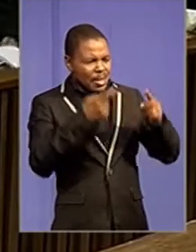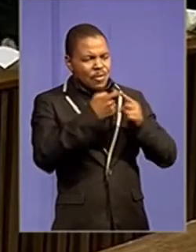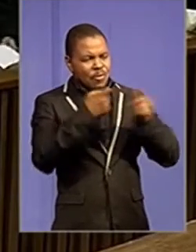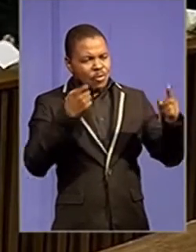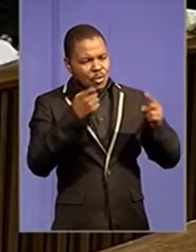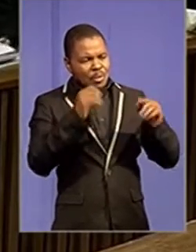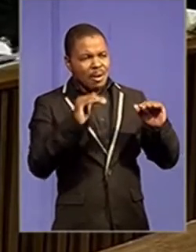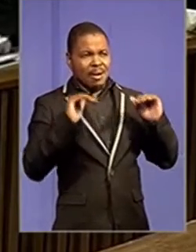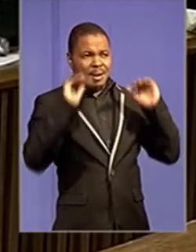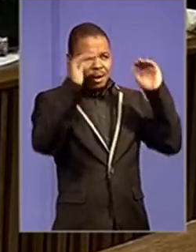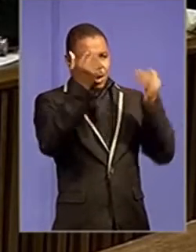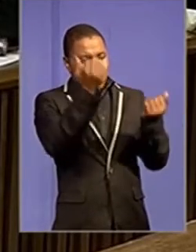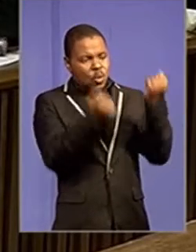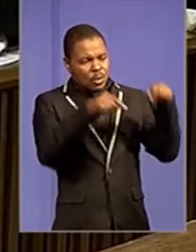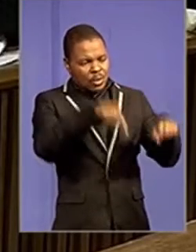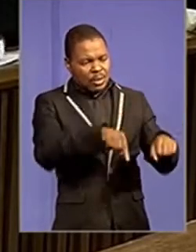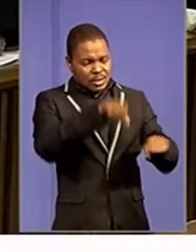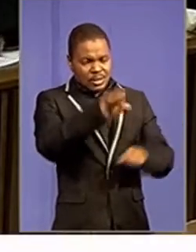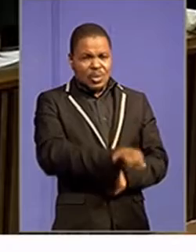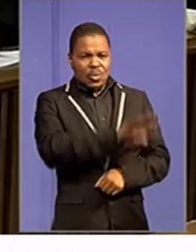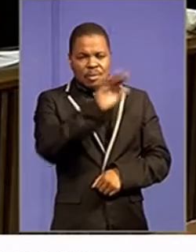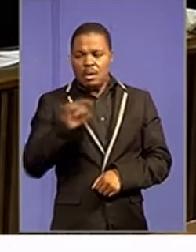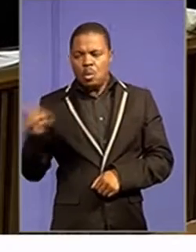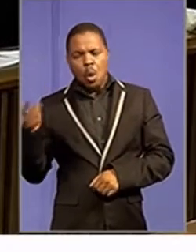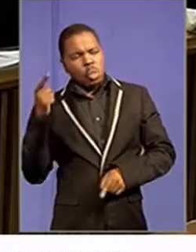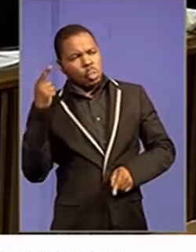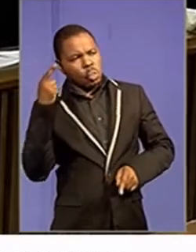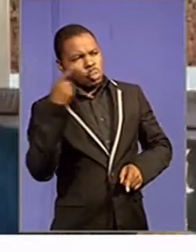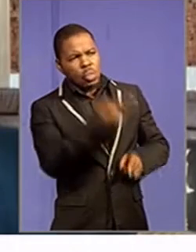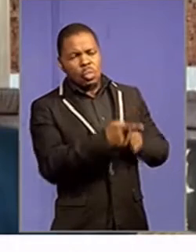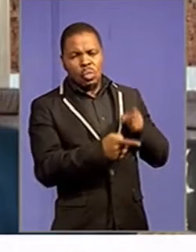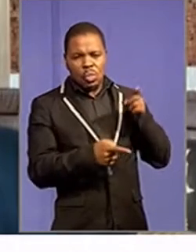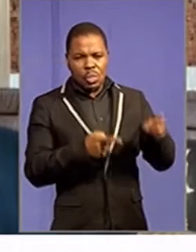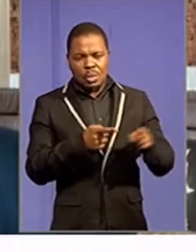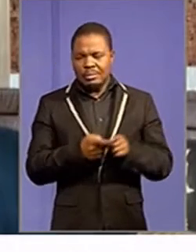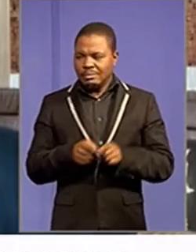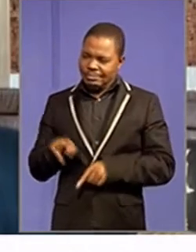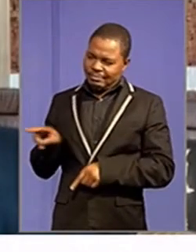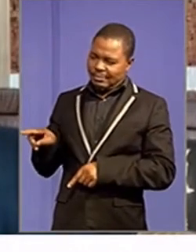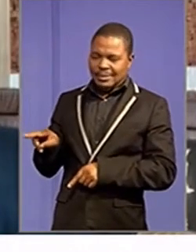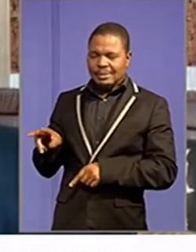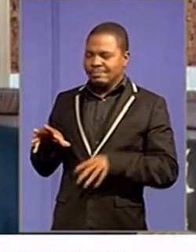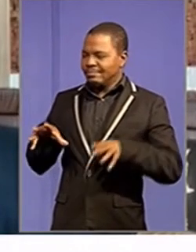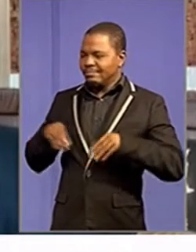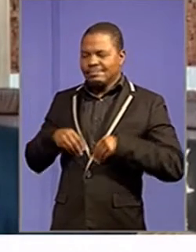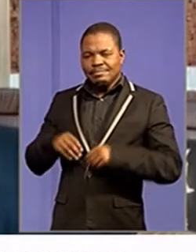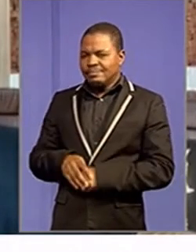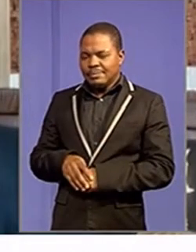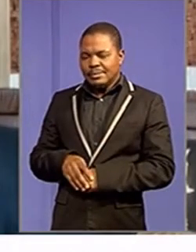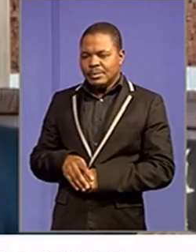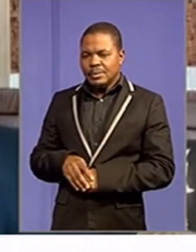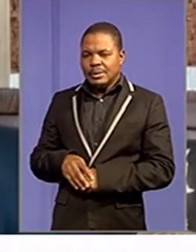the land is most regrettable.